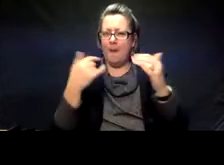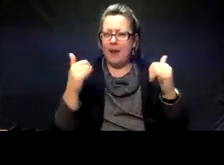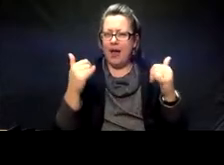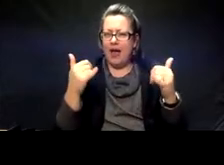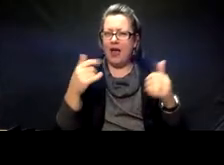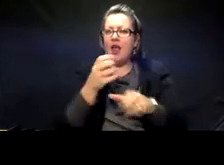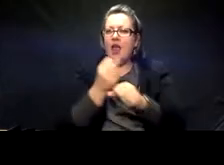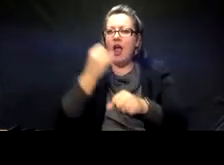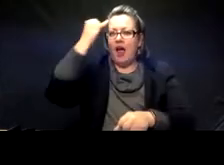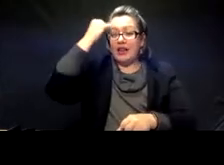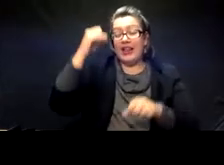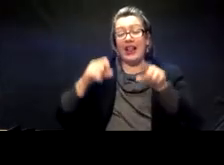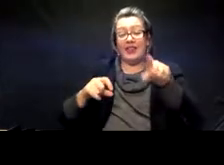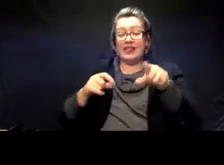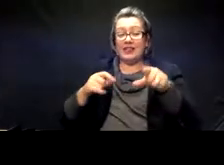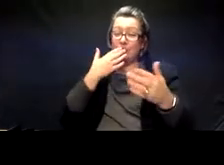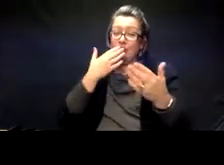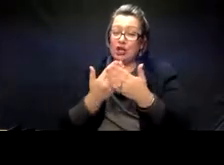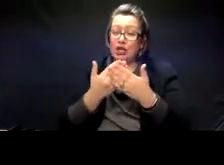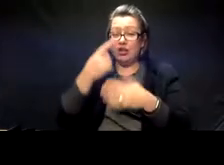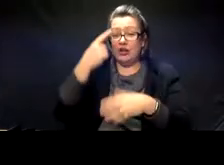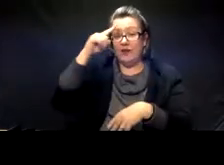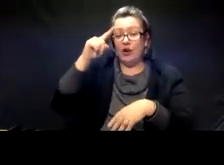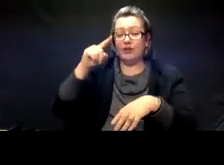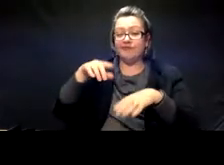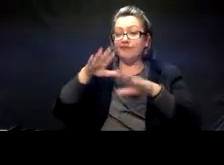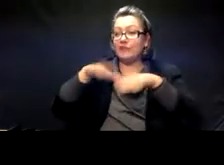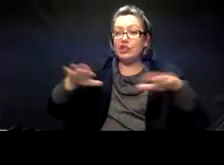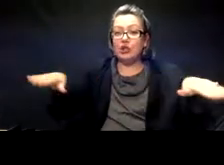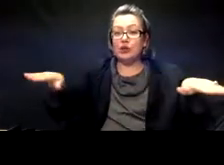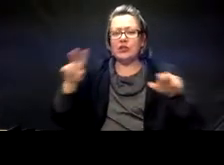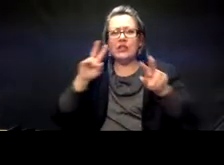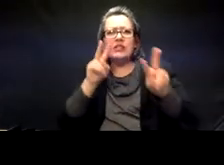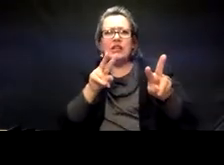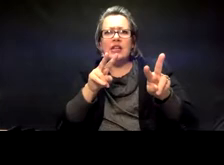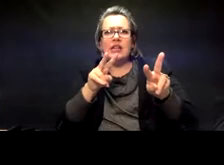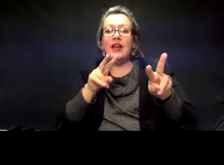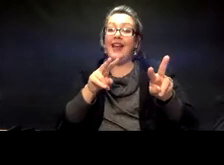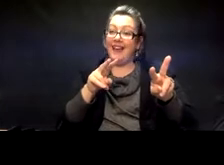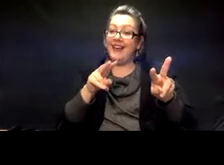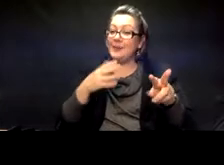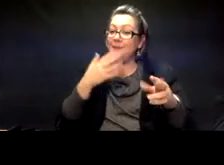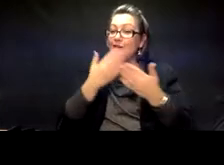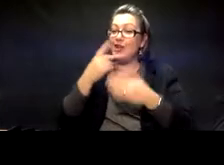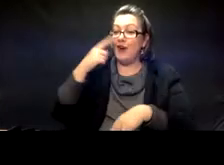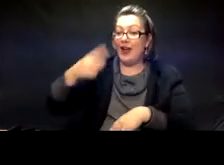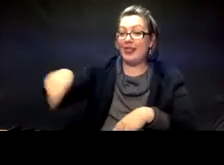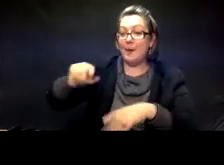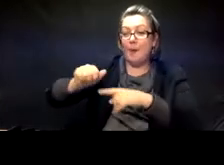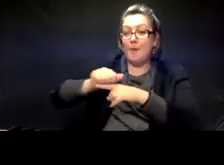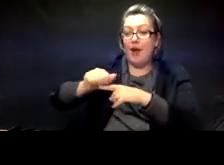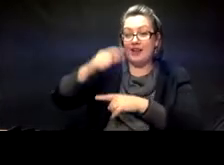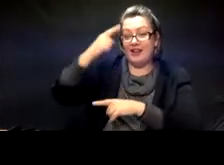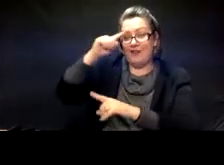And then the next link, how to call 911, is videos with role playing, which is good